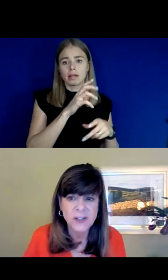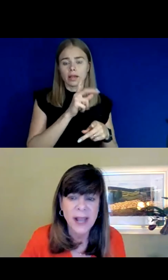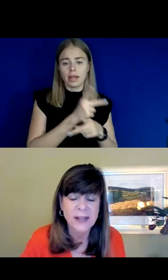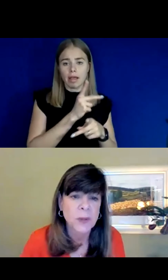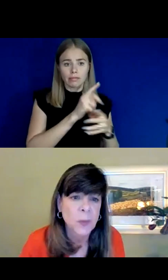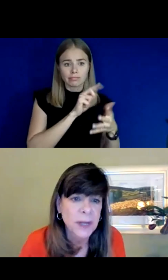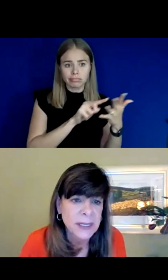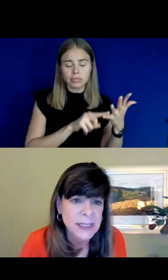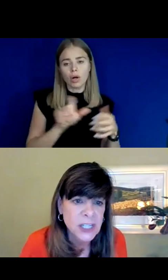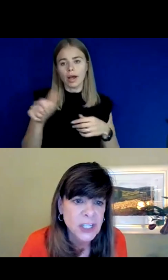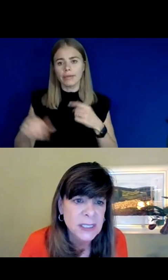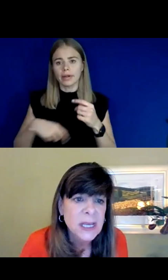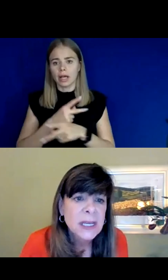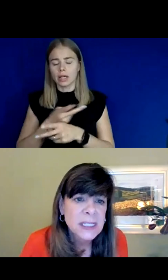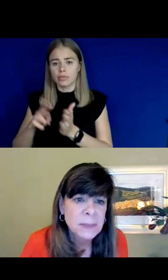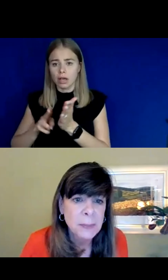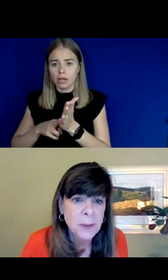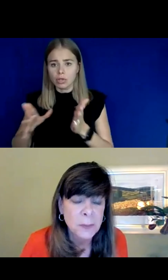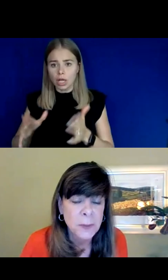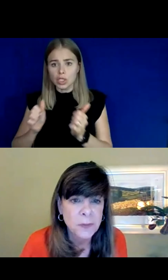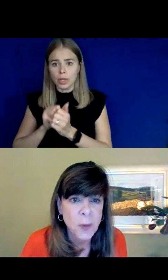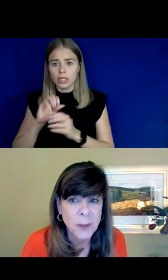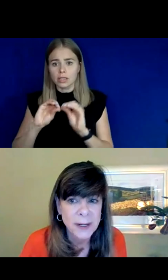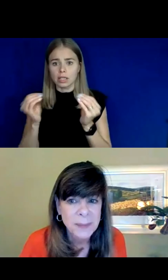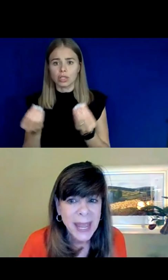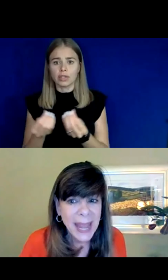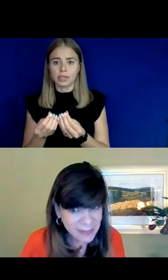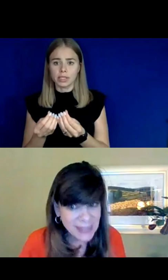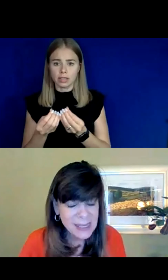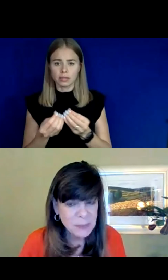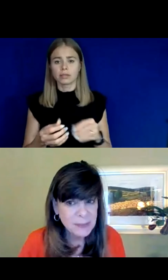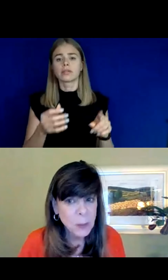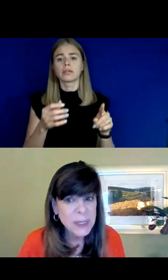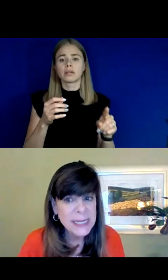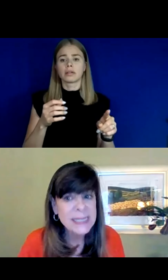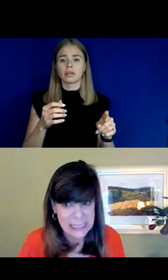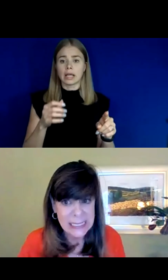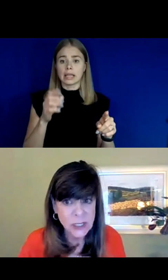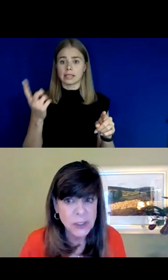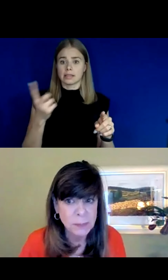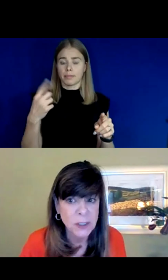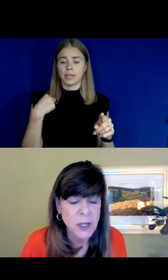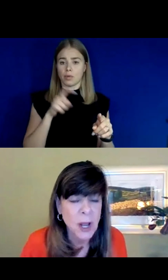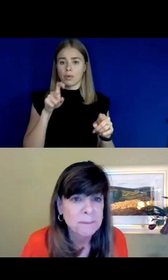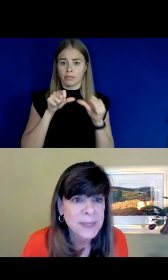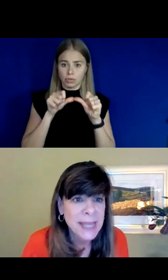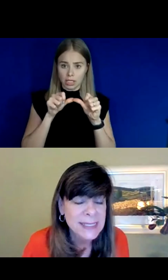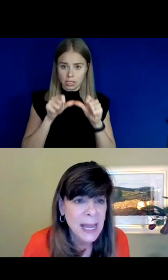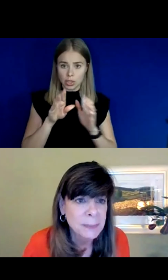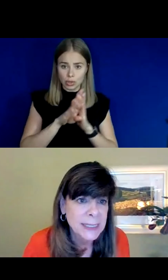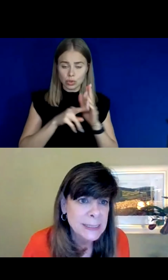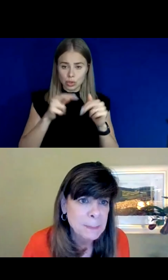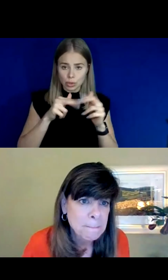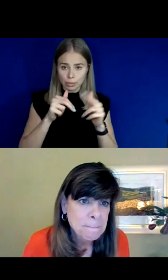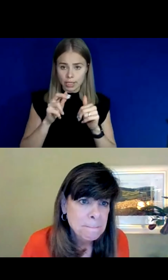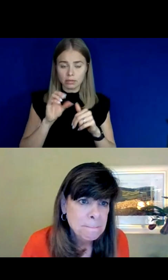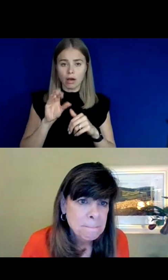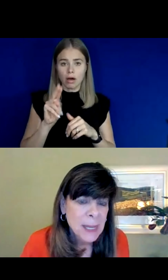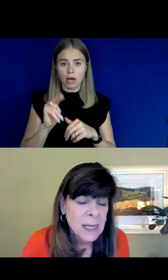of contracts with organizations to be able to move forward. And that's something that we need to continue to build on. Next slide,